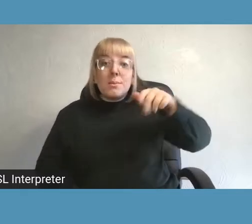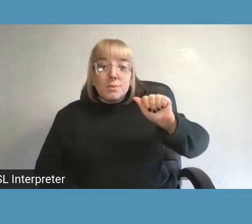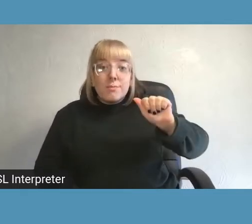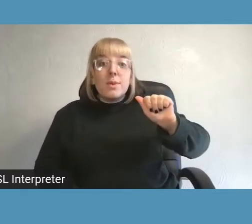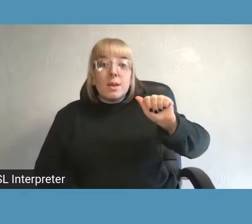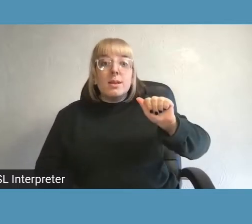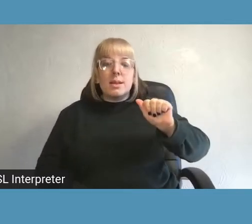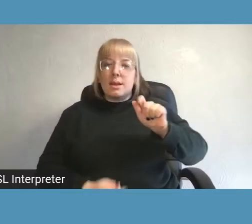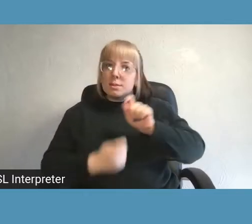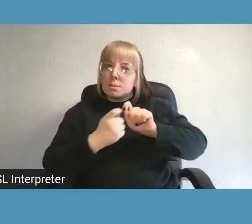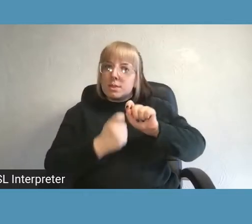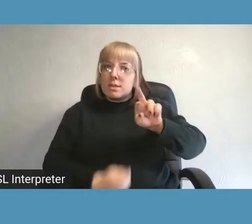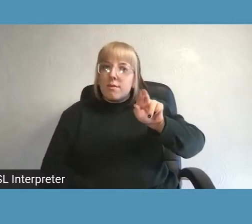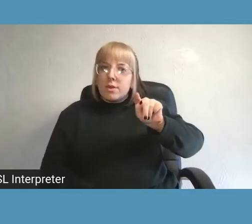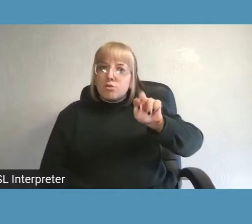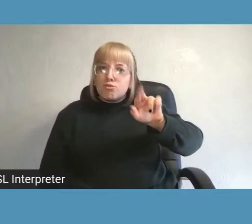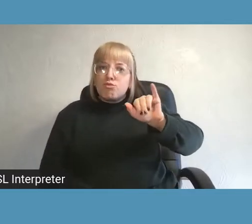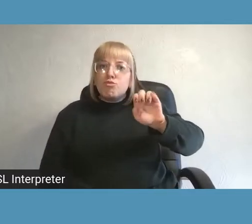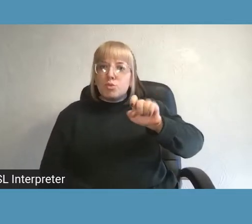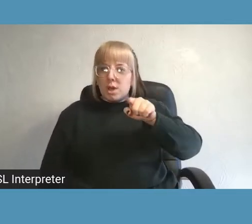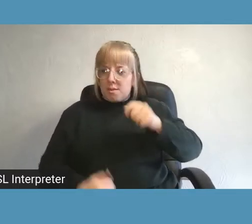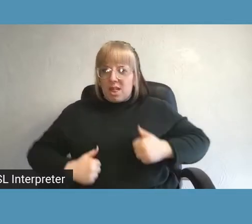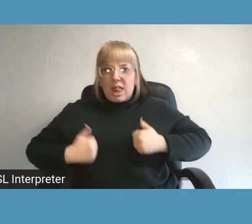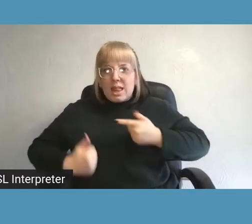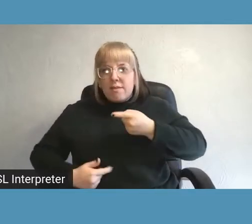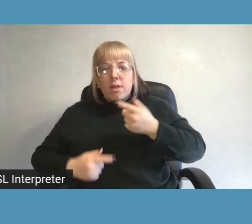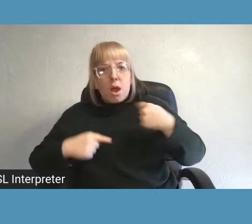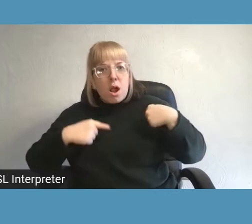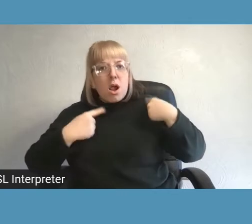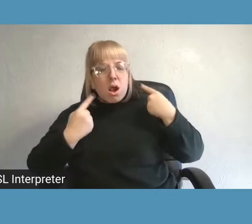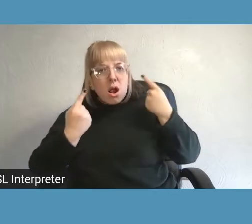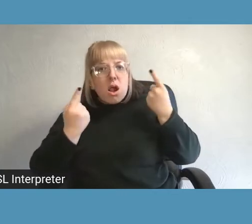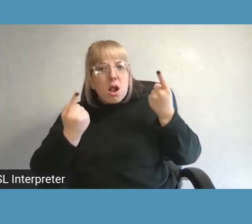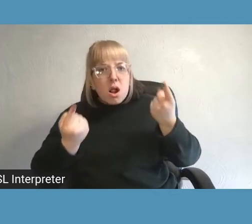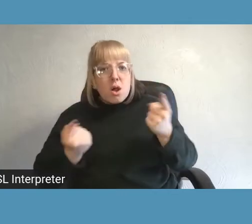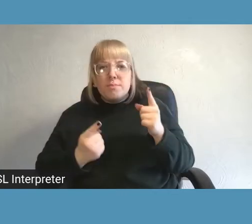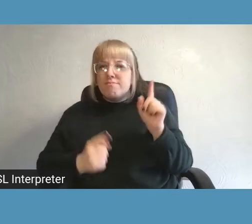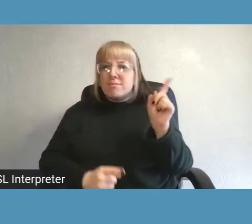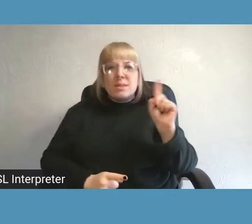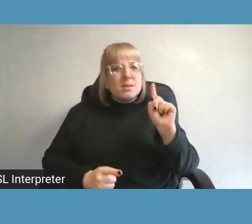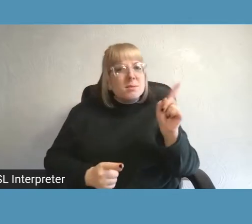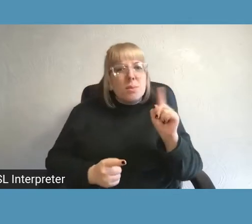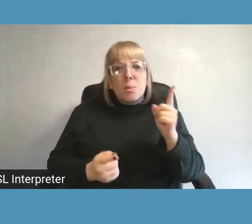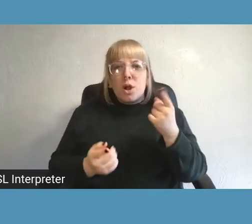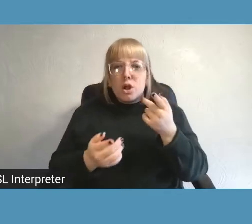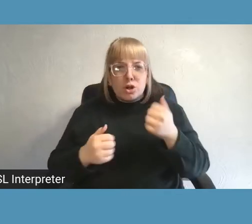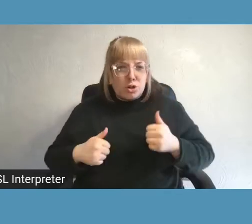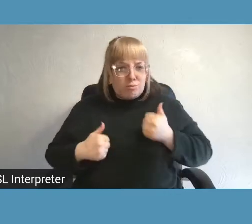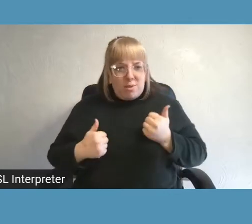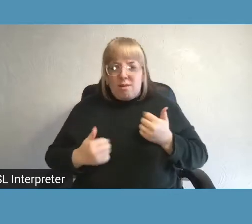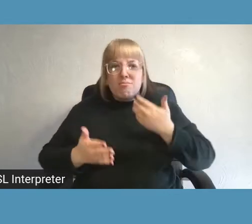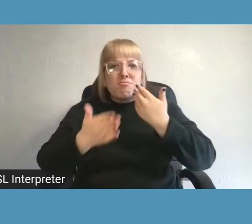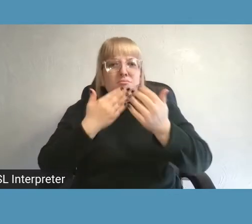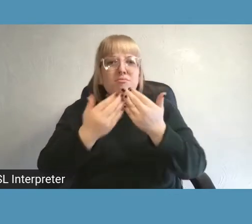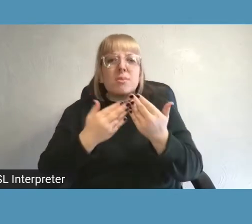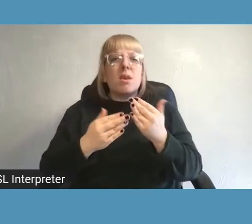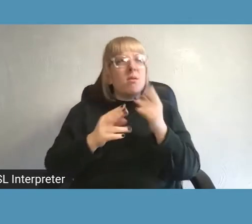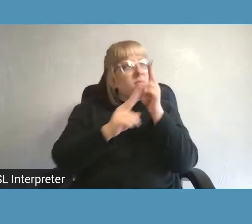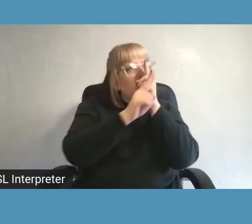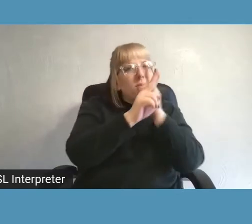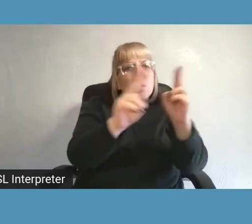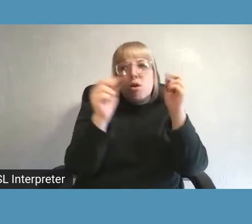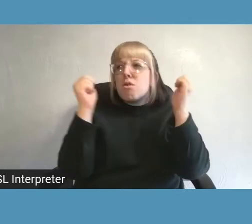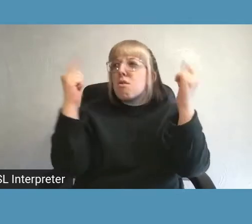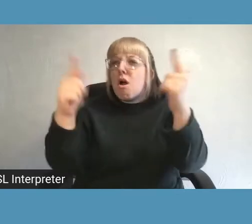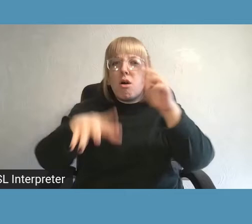the Erie and Seneca peoples. Wherever each of us are located, let us acknowledge all Indigenous nations as living